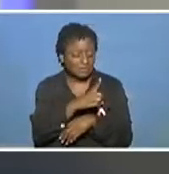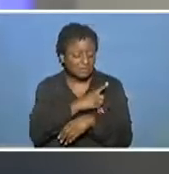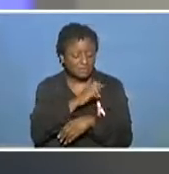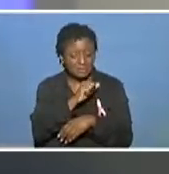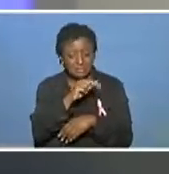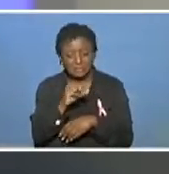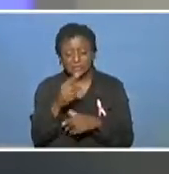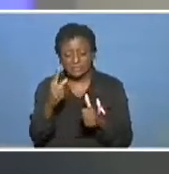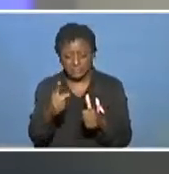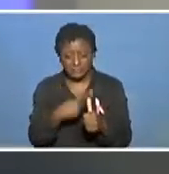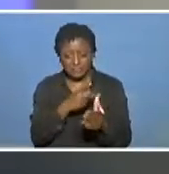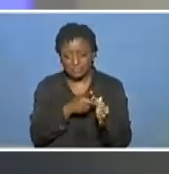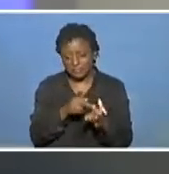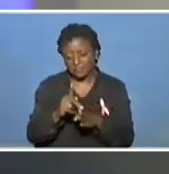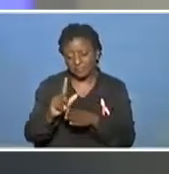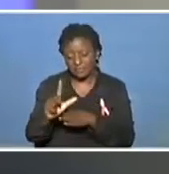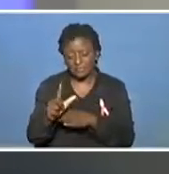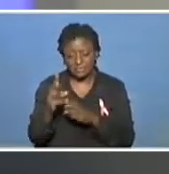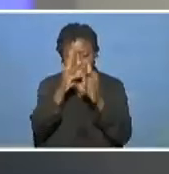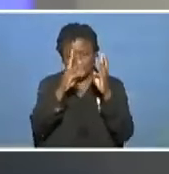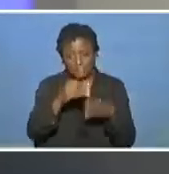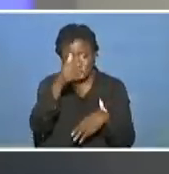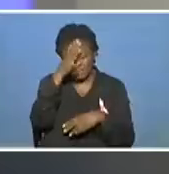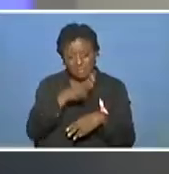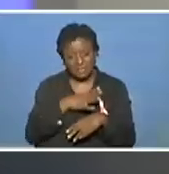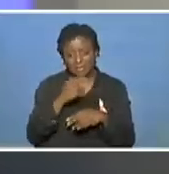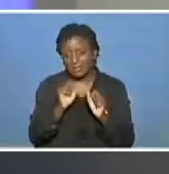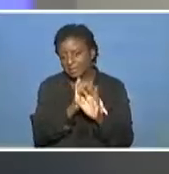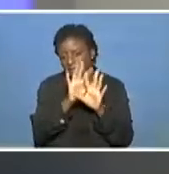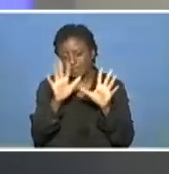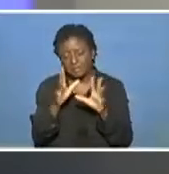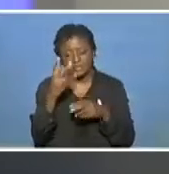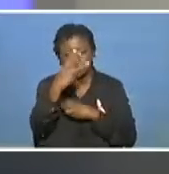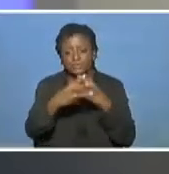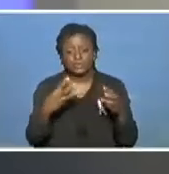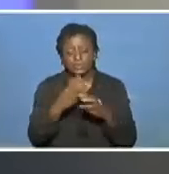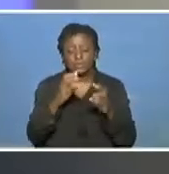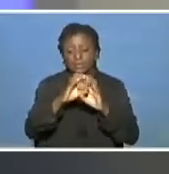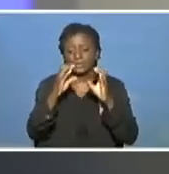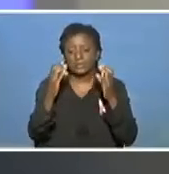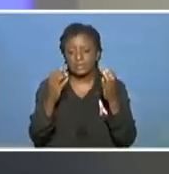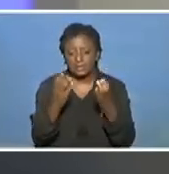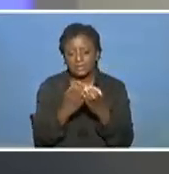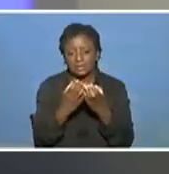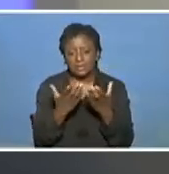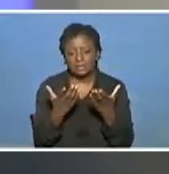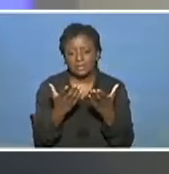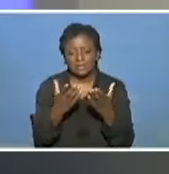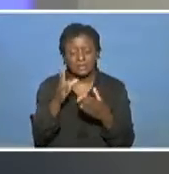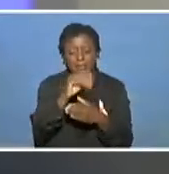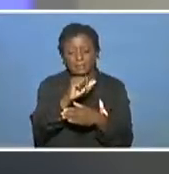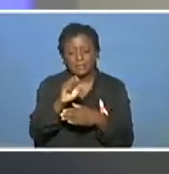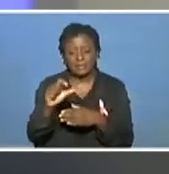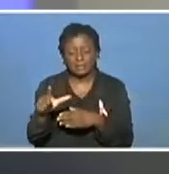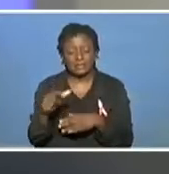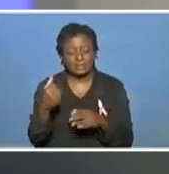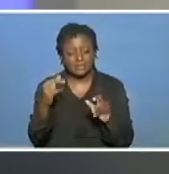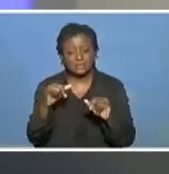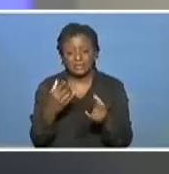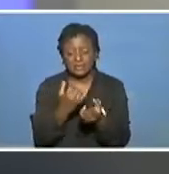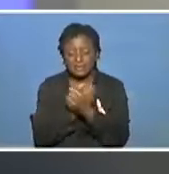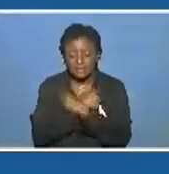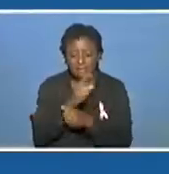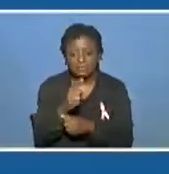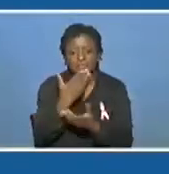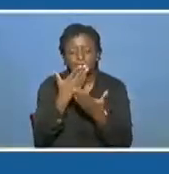first professional weatherman, and obviously he is world class. Basil, I just love you. Good